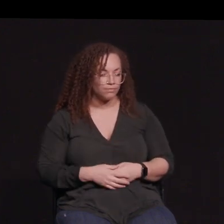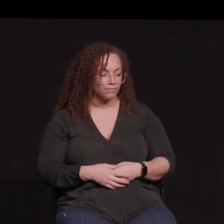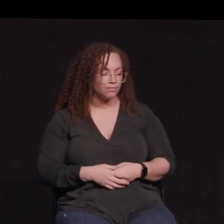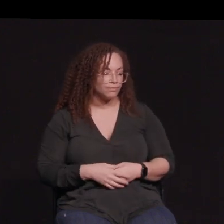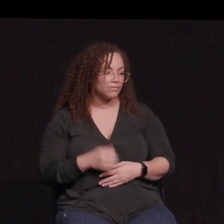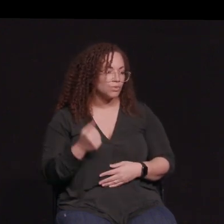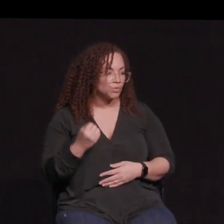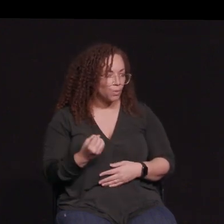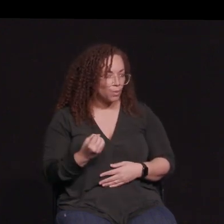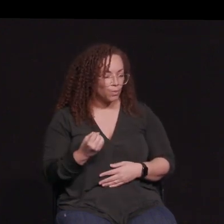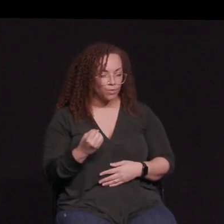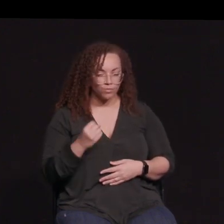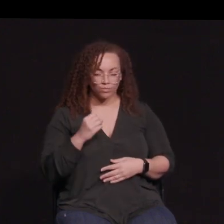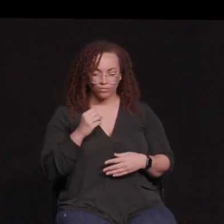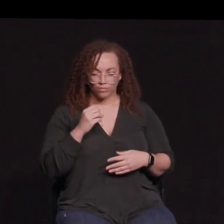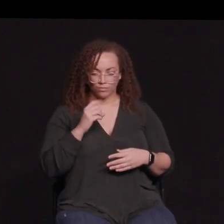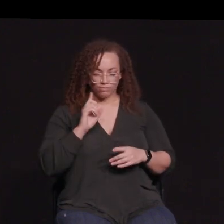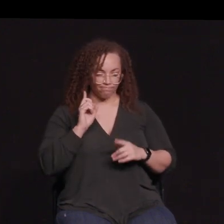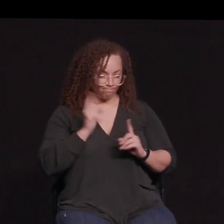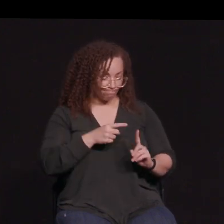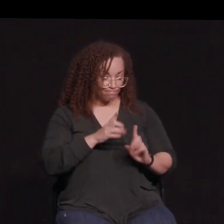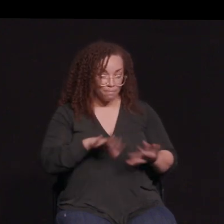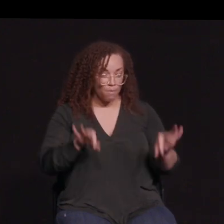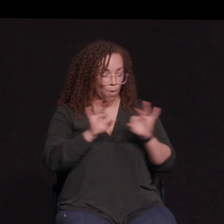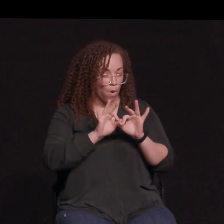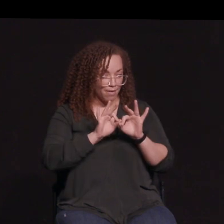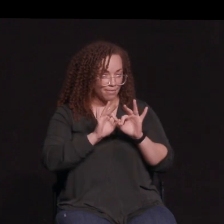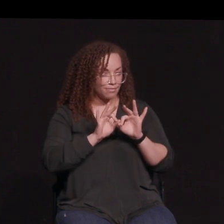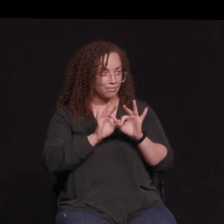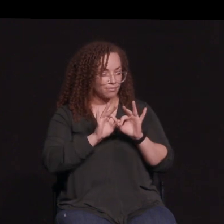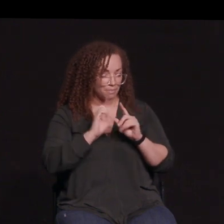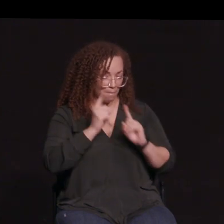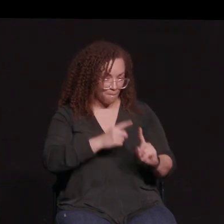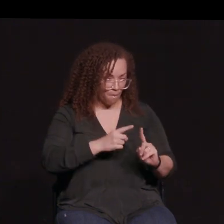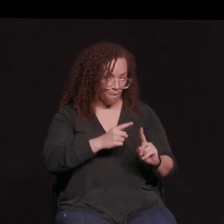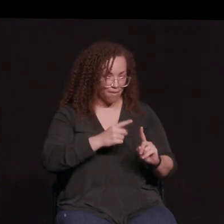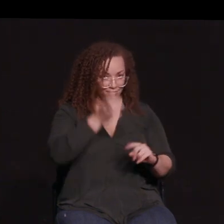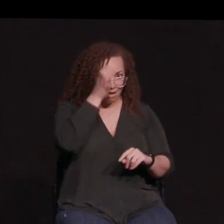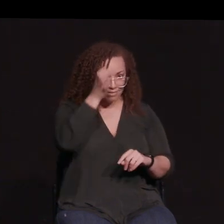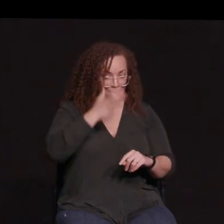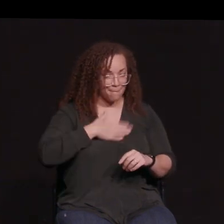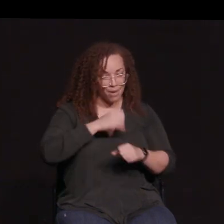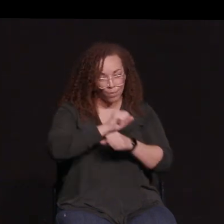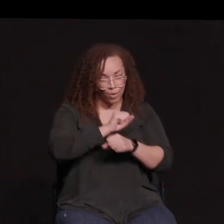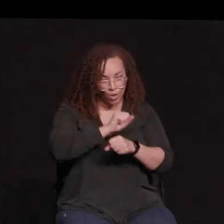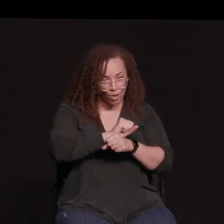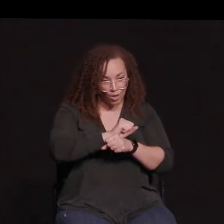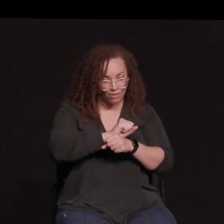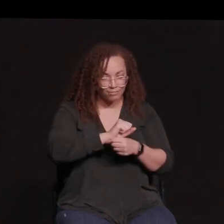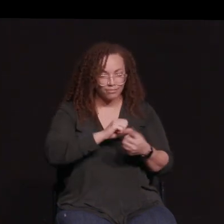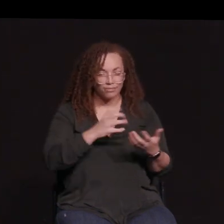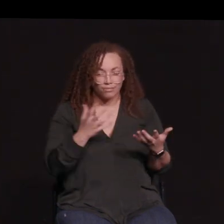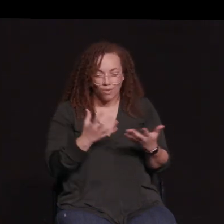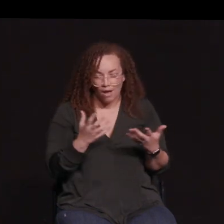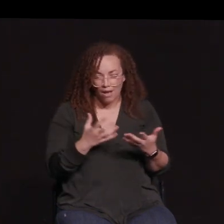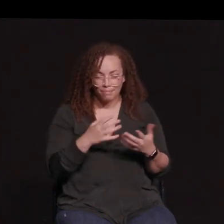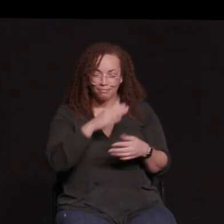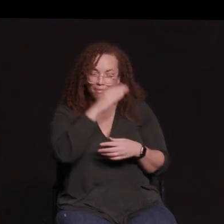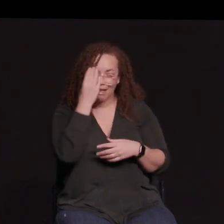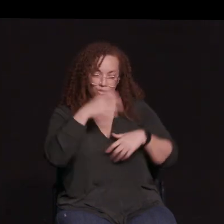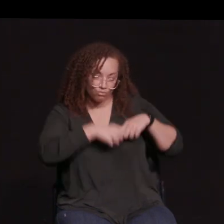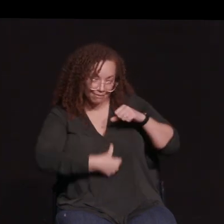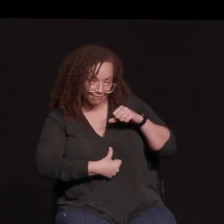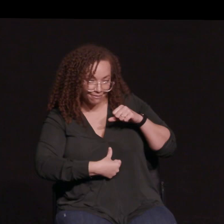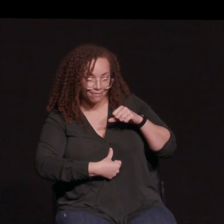And so a key argument of my work maintains that Black grief is a geographic